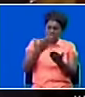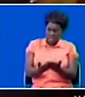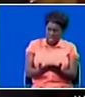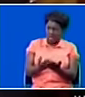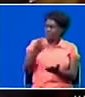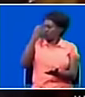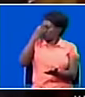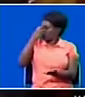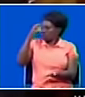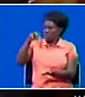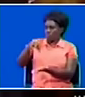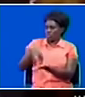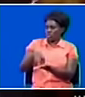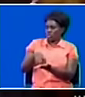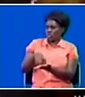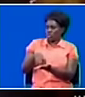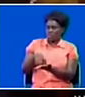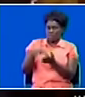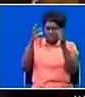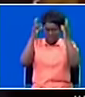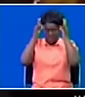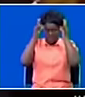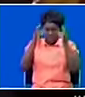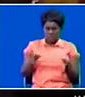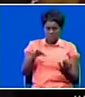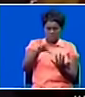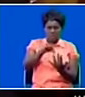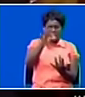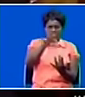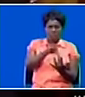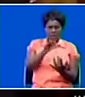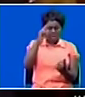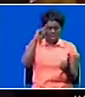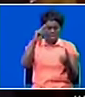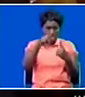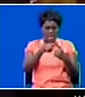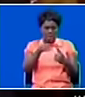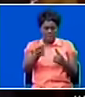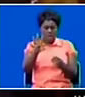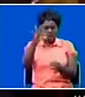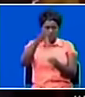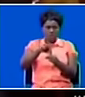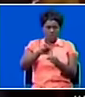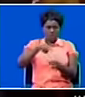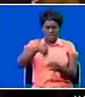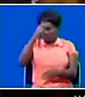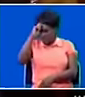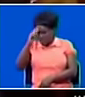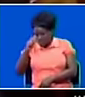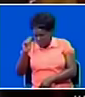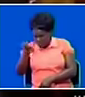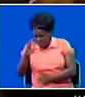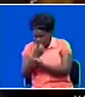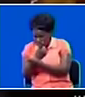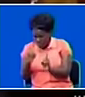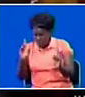position by deciding to choose who he intends to vote for. I respect his democratic